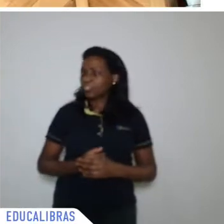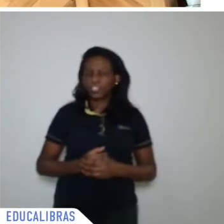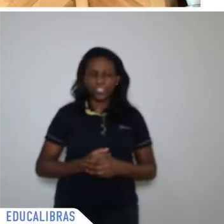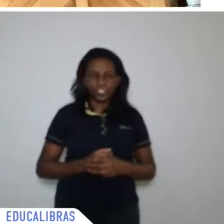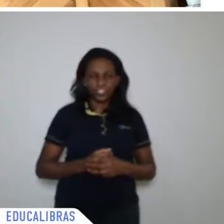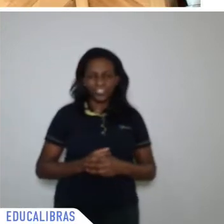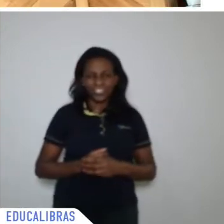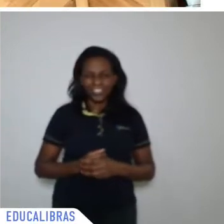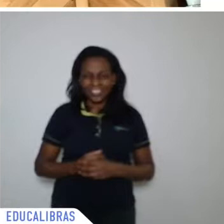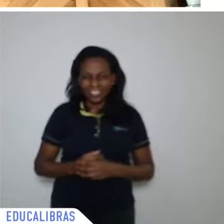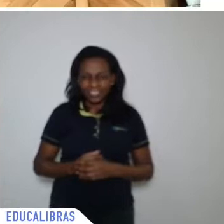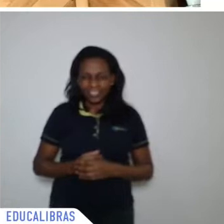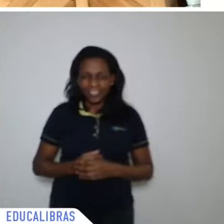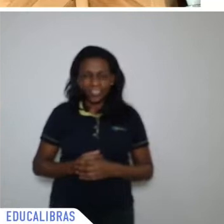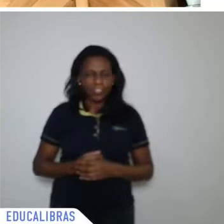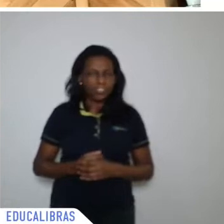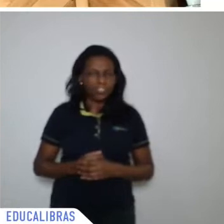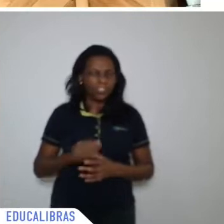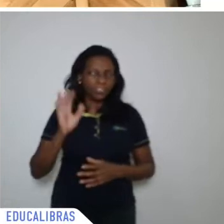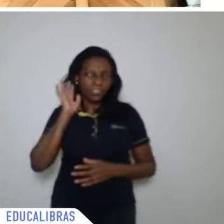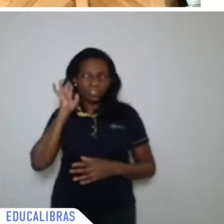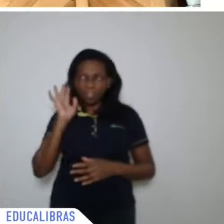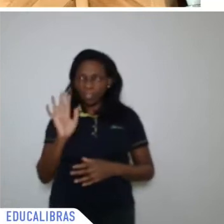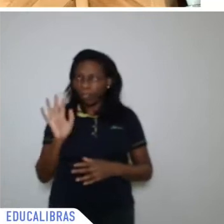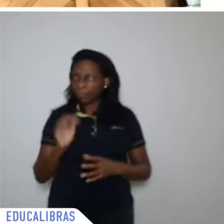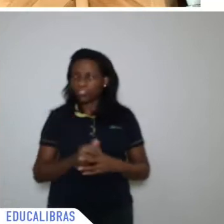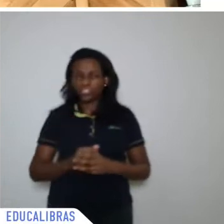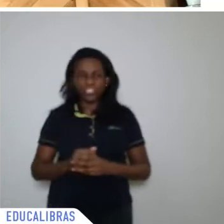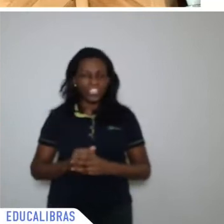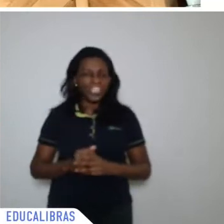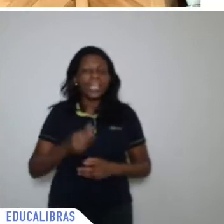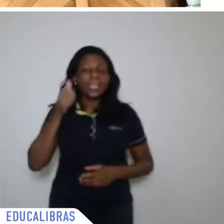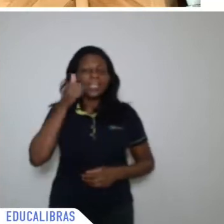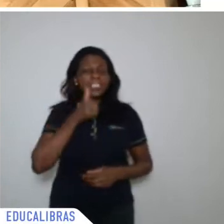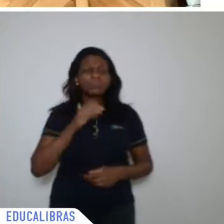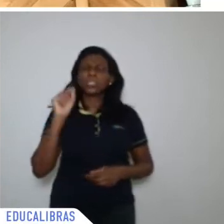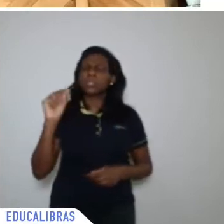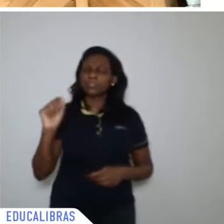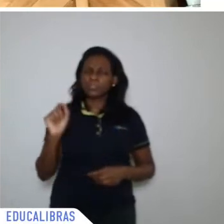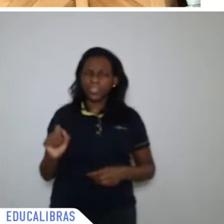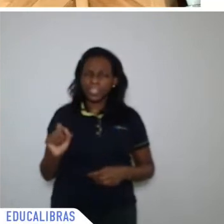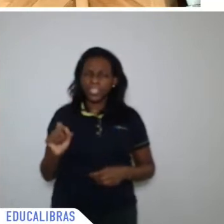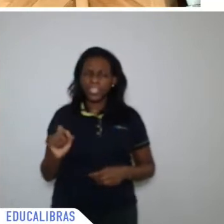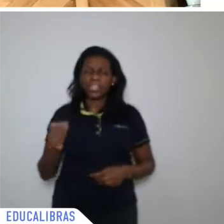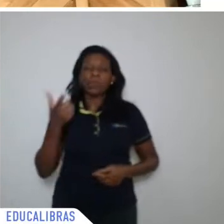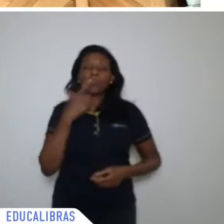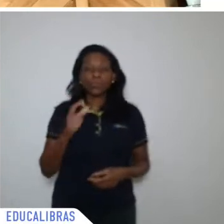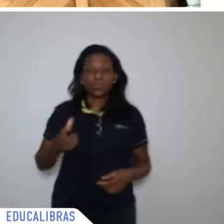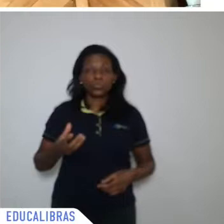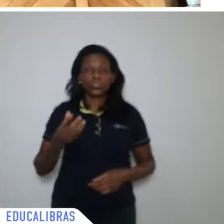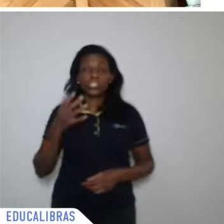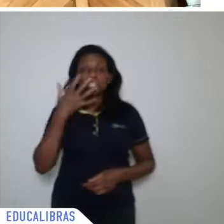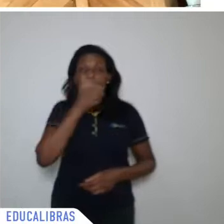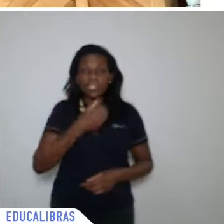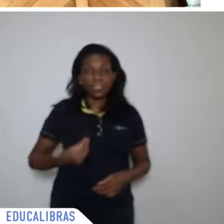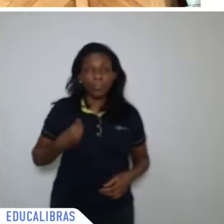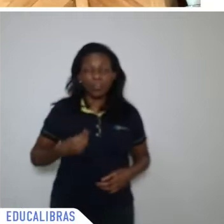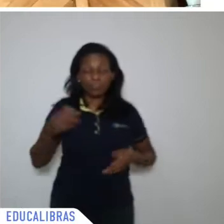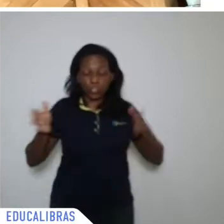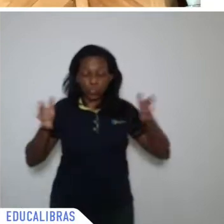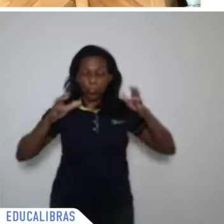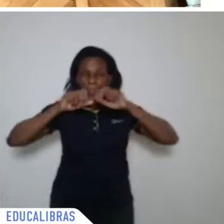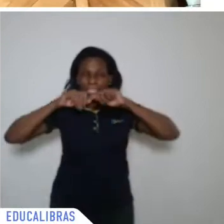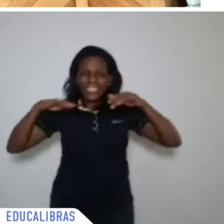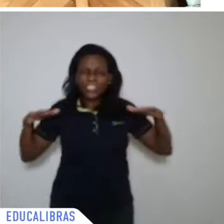Dona Pinheiro from IPEA said that we were concerned on understanding who these women are. Who are